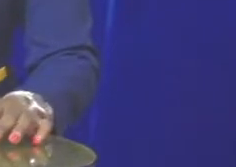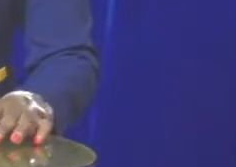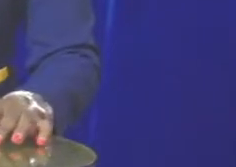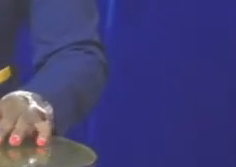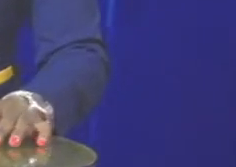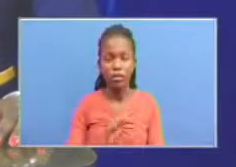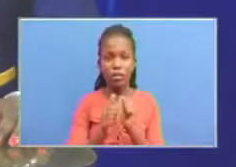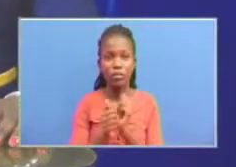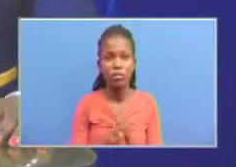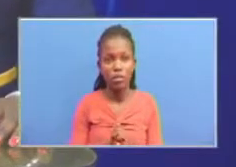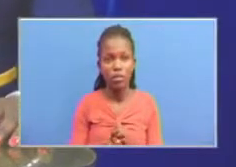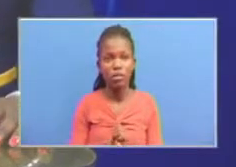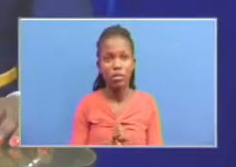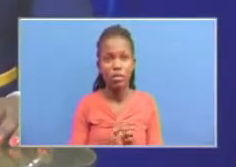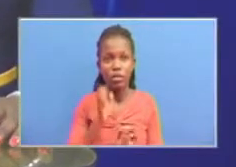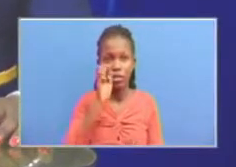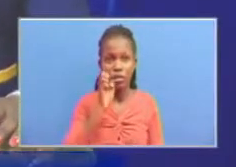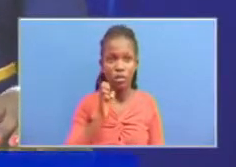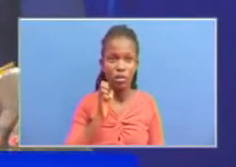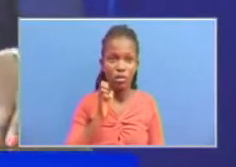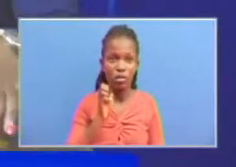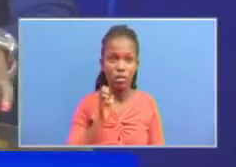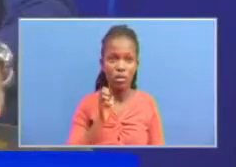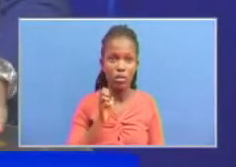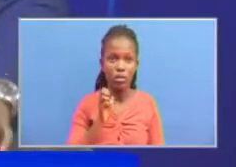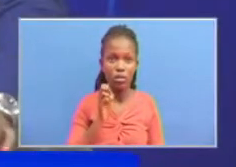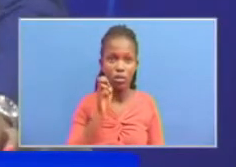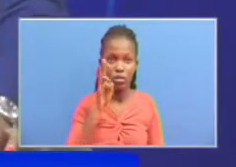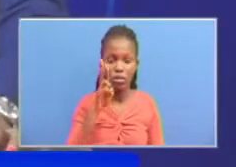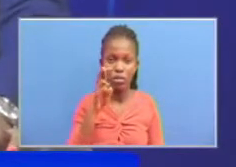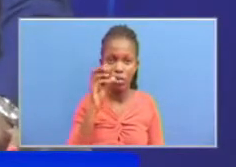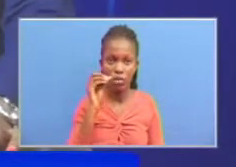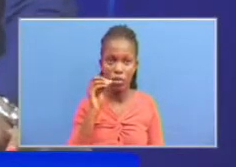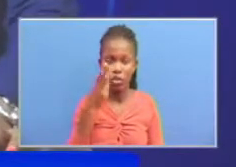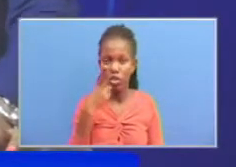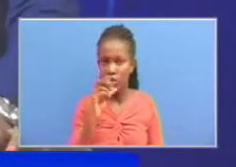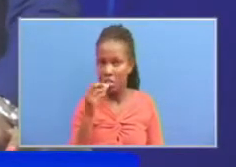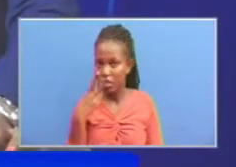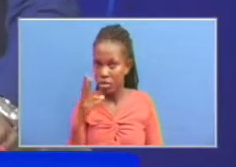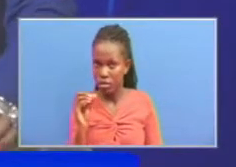Madao uma kusindania kikombe cha ilembeta ya Ulaya Euro 2020 ni maendeye.